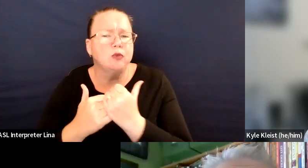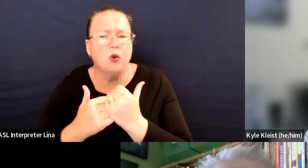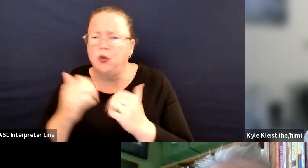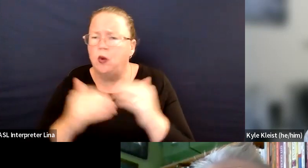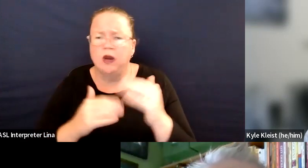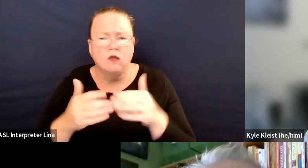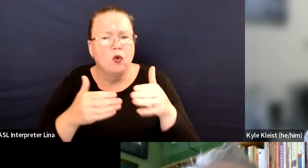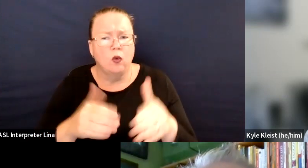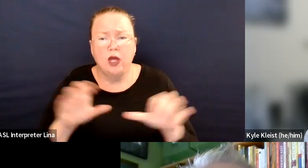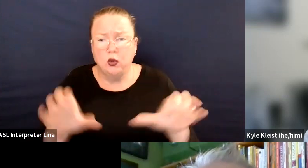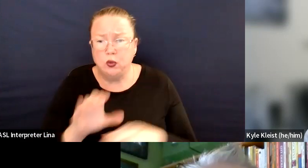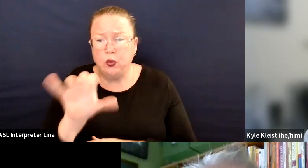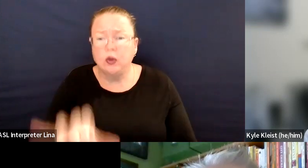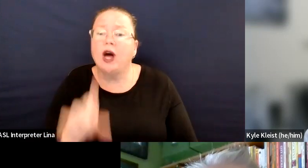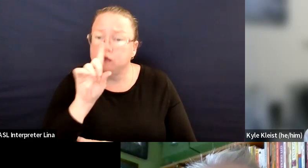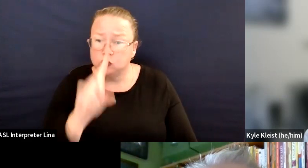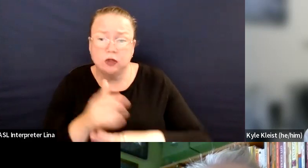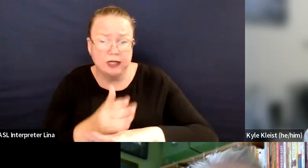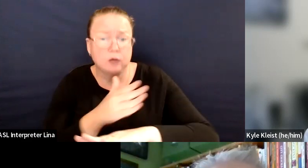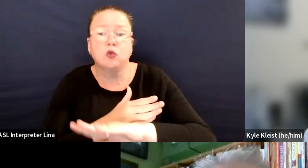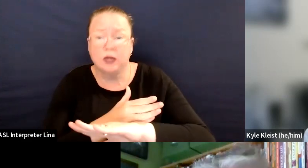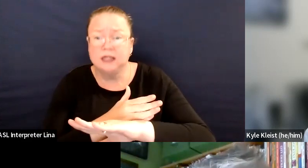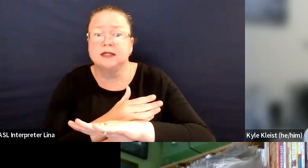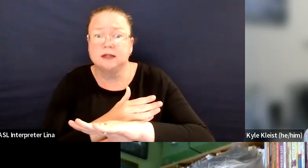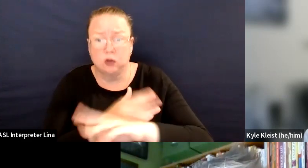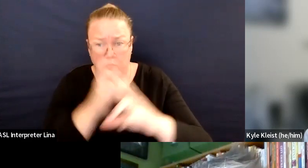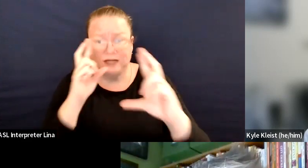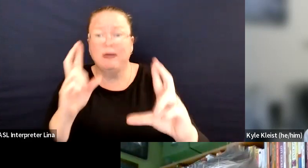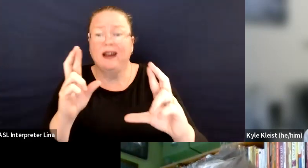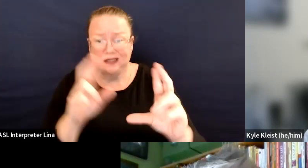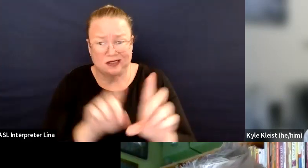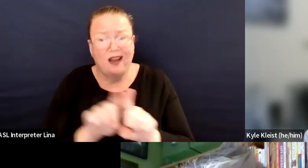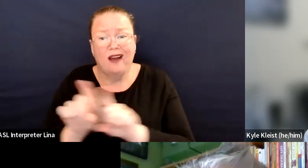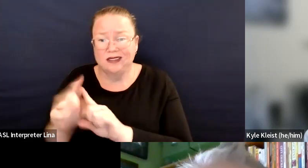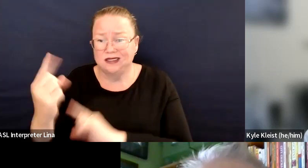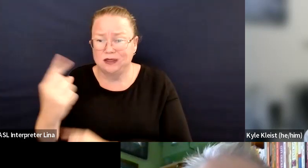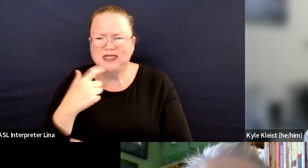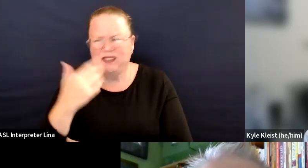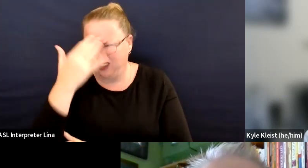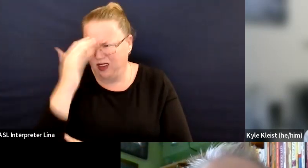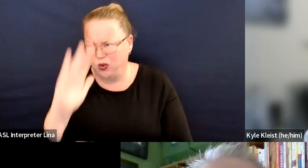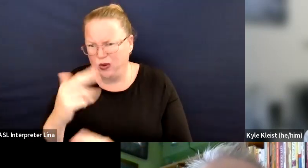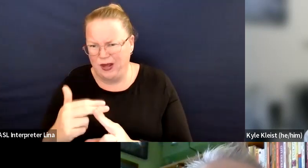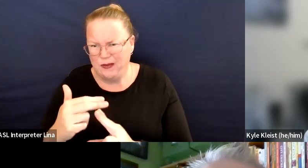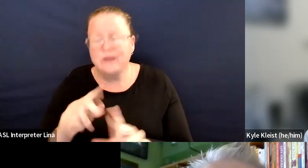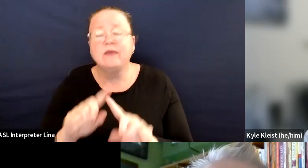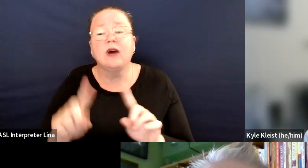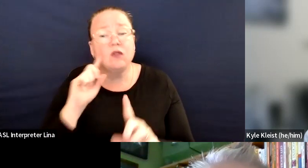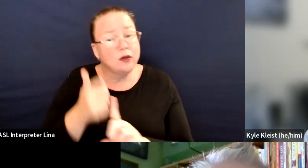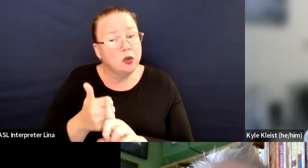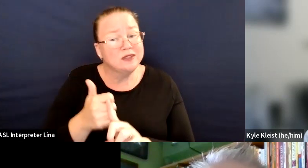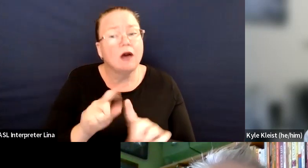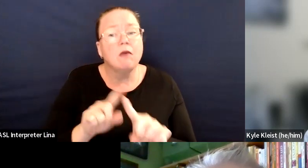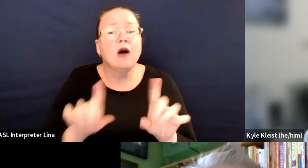you're doing it can really increase respect, as someone said, I forgot your name, for yourself. But I think